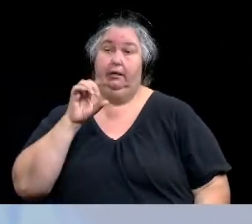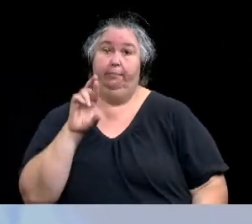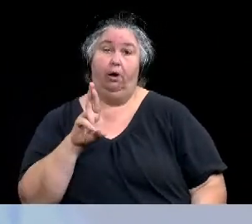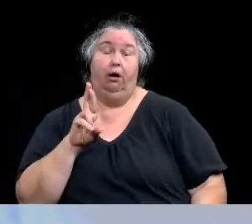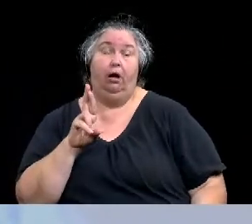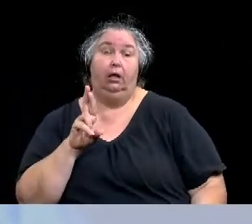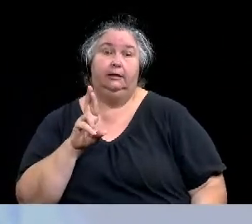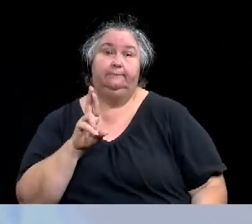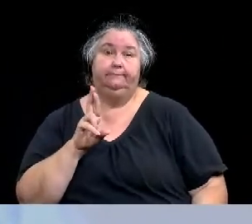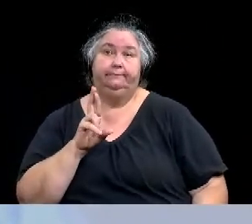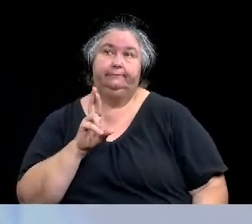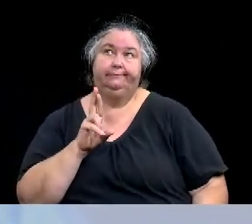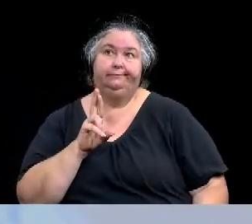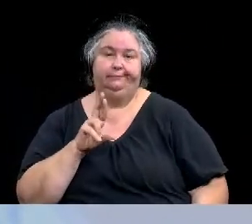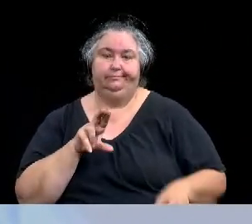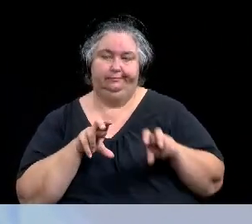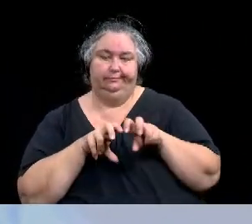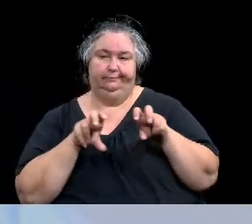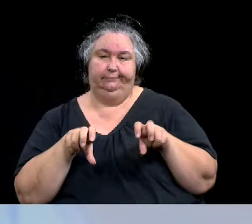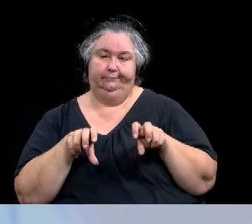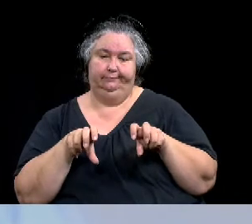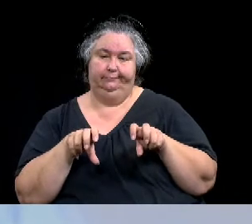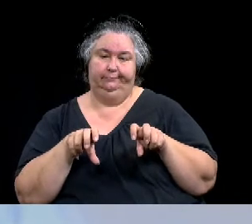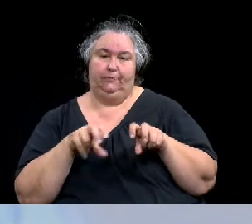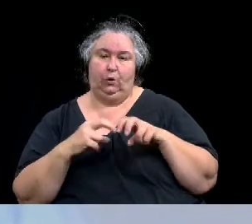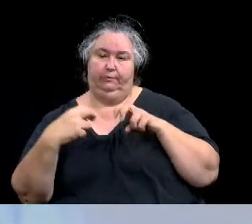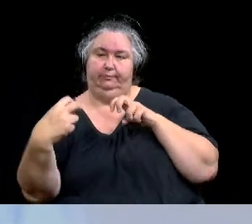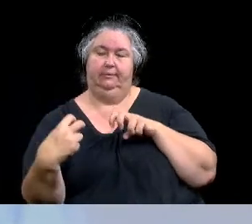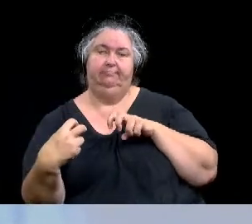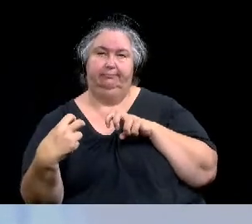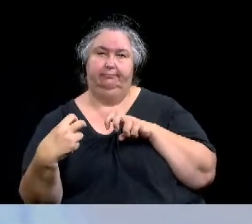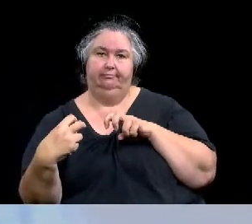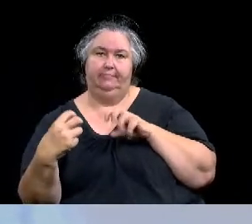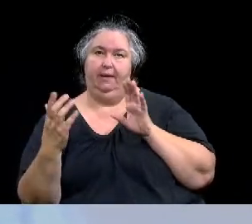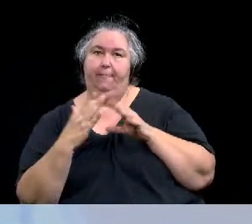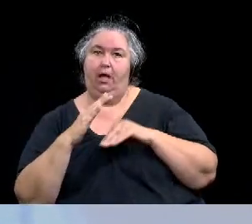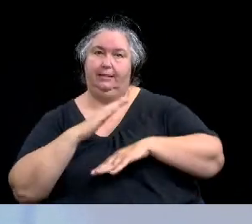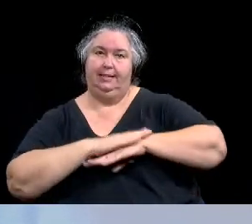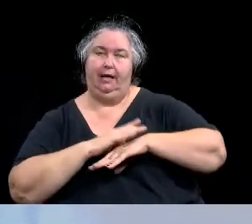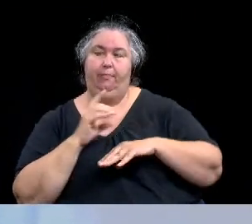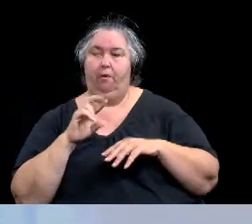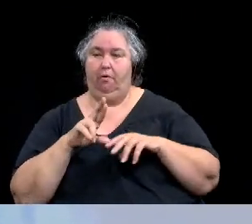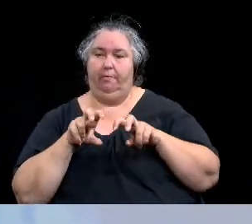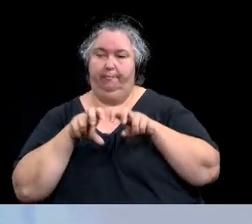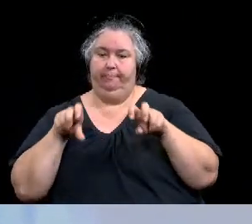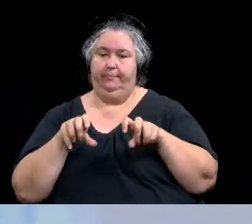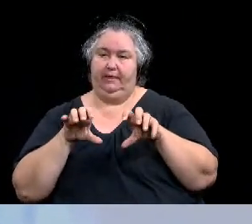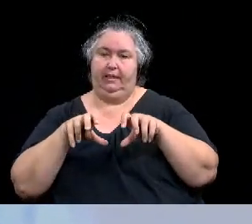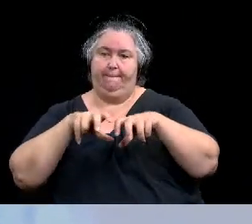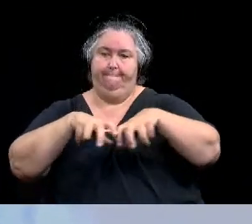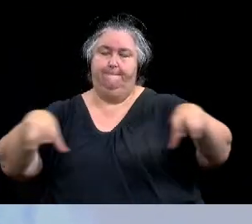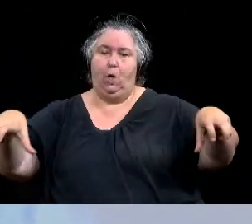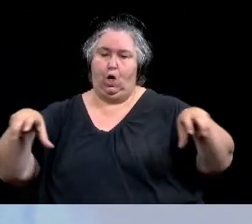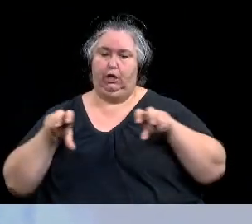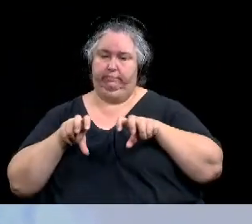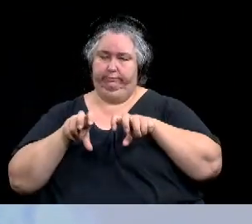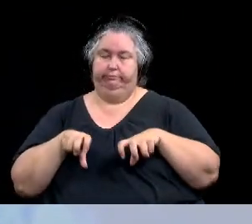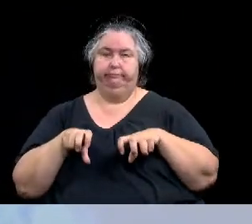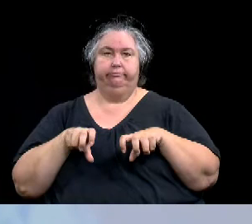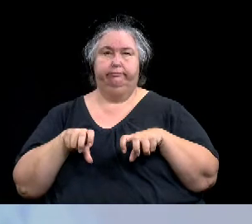you're sitting next to someone or across from someone at a small table, or at the bar, your mask is off because you're eating or